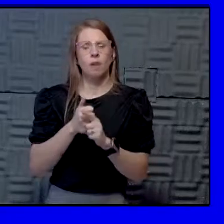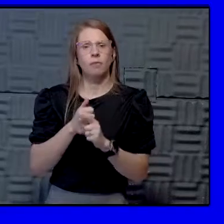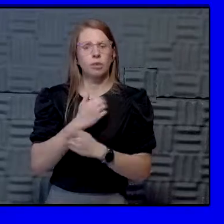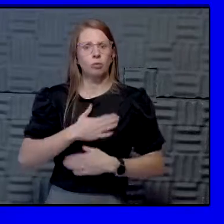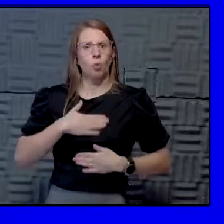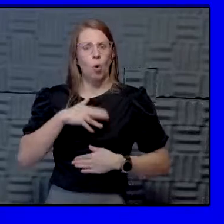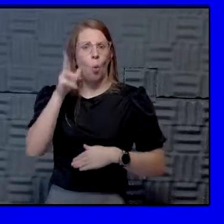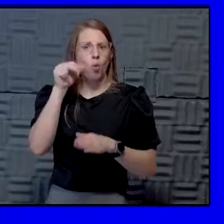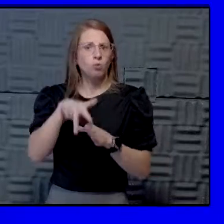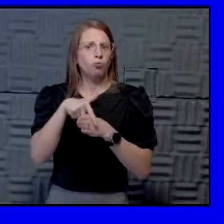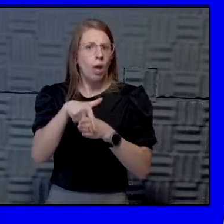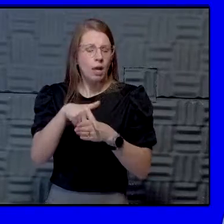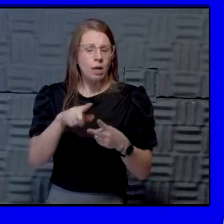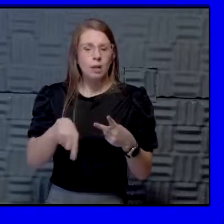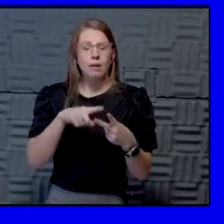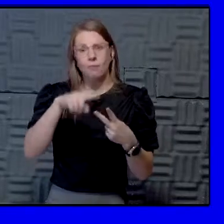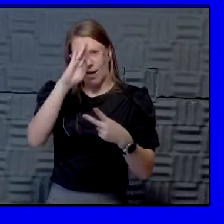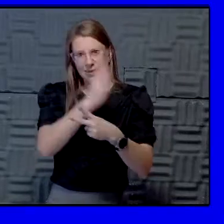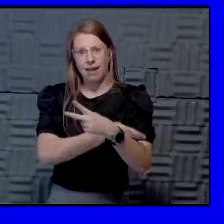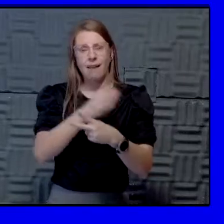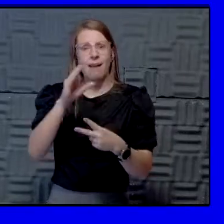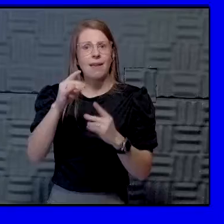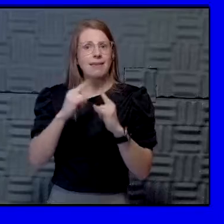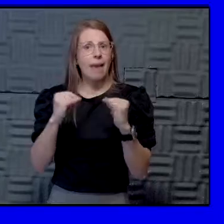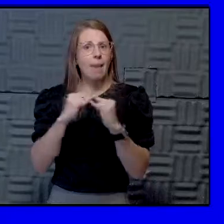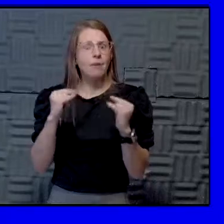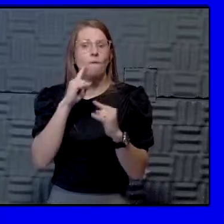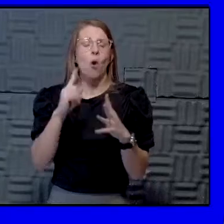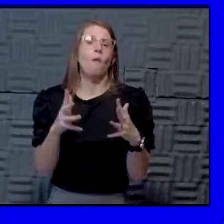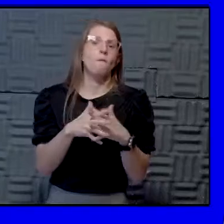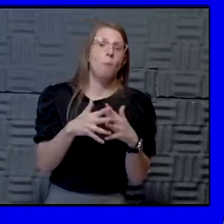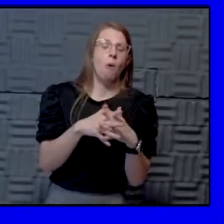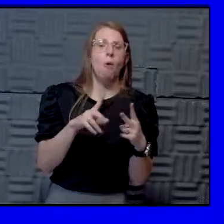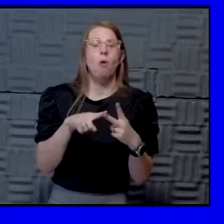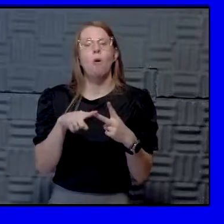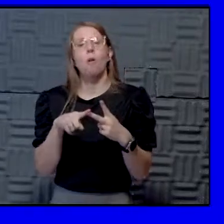riding, and my son for camps that are coming up for football and